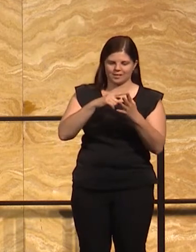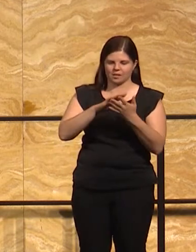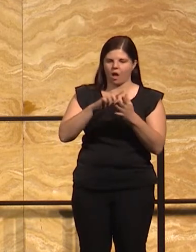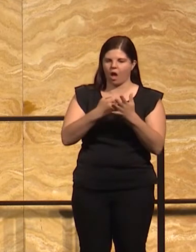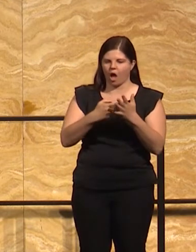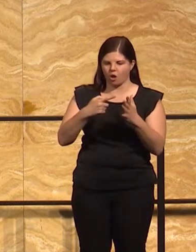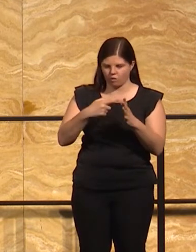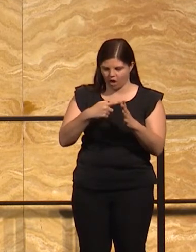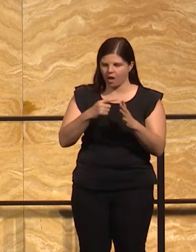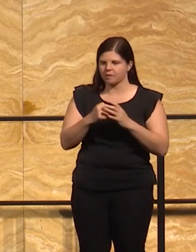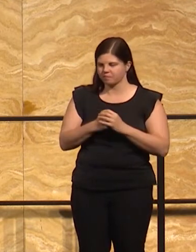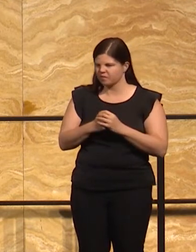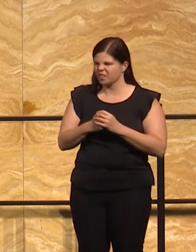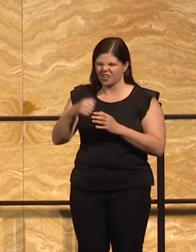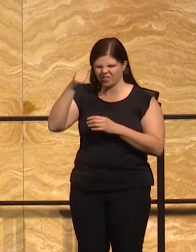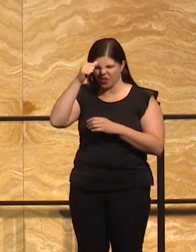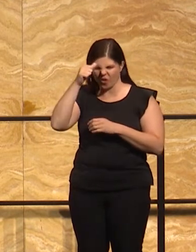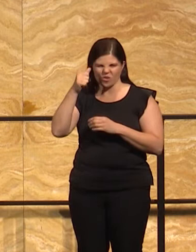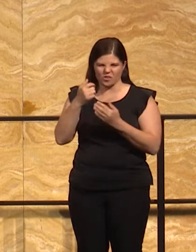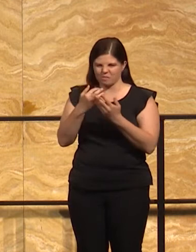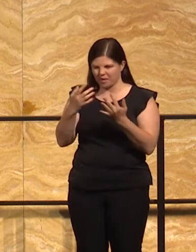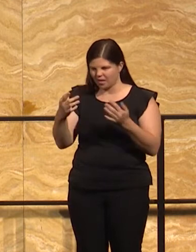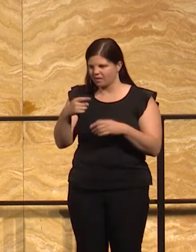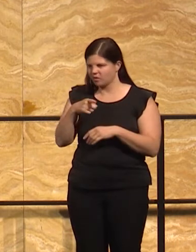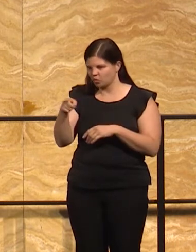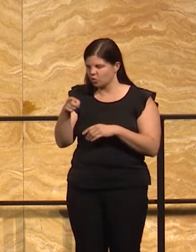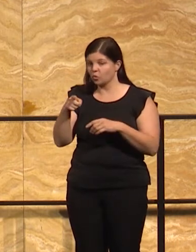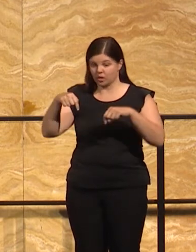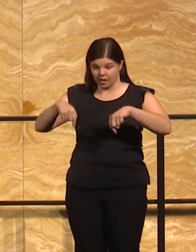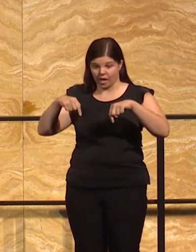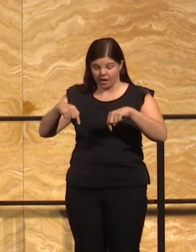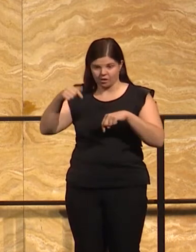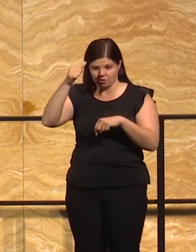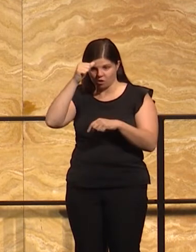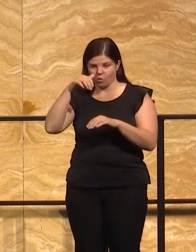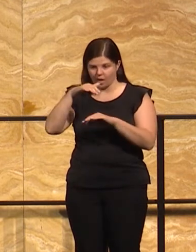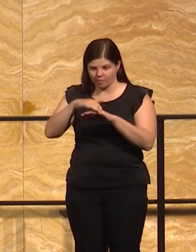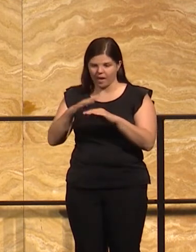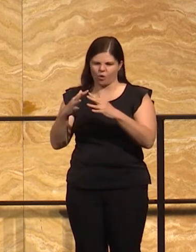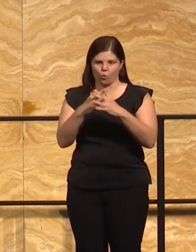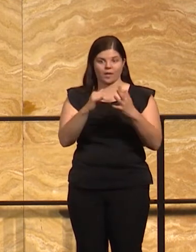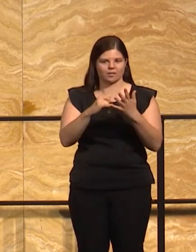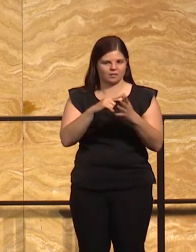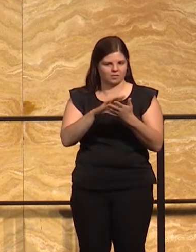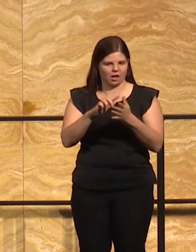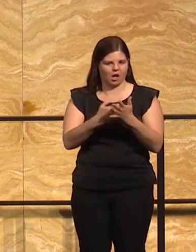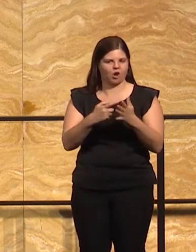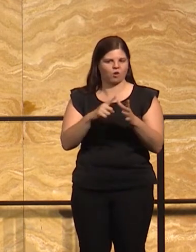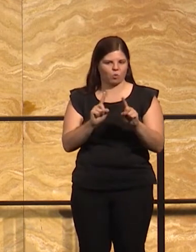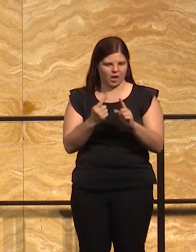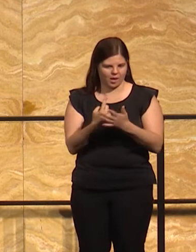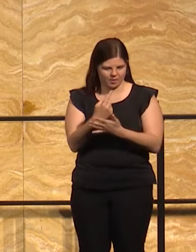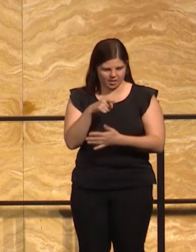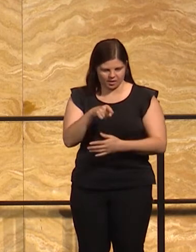I don't know how many of you in this room would know about Western Sahara.